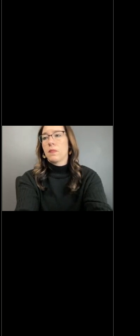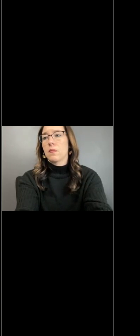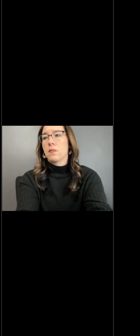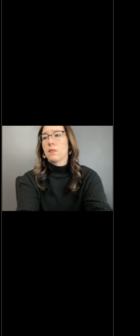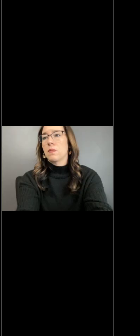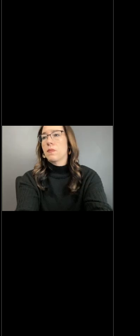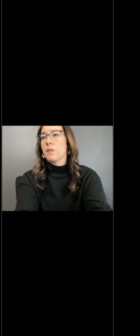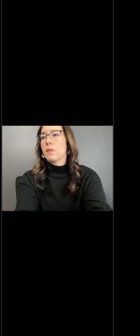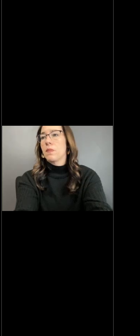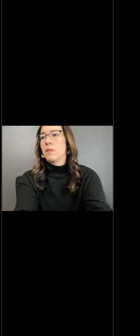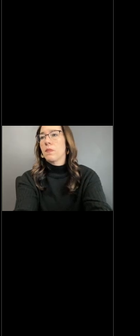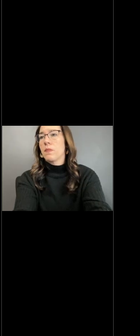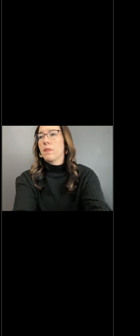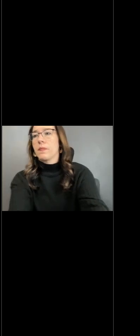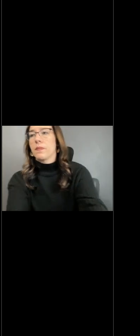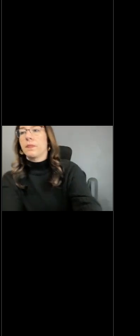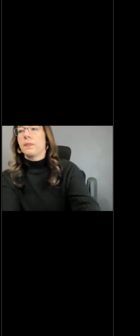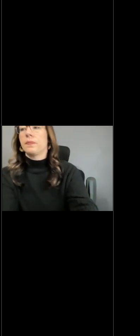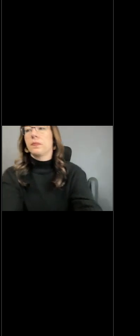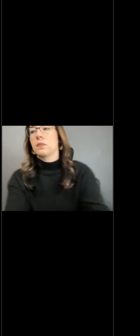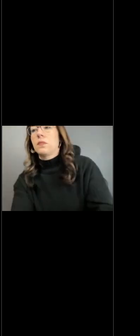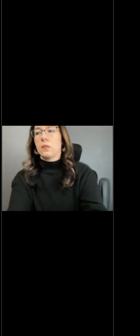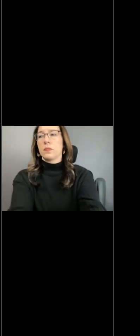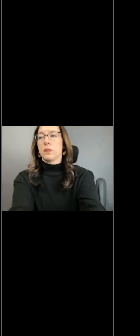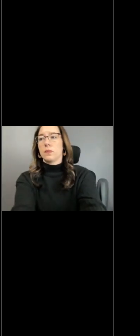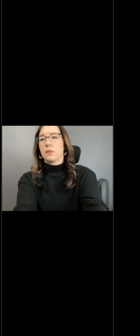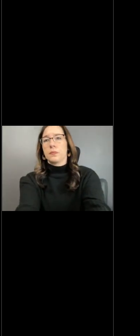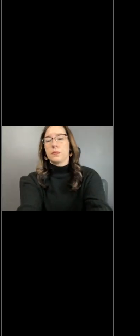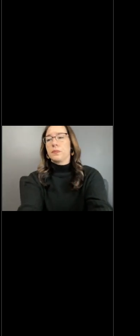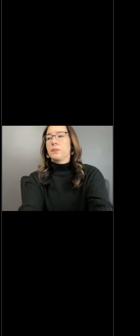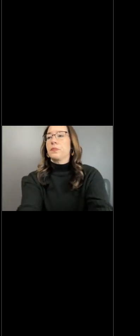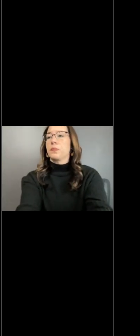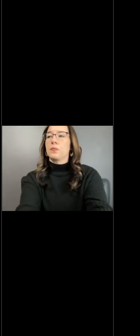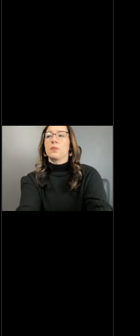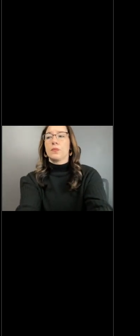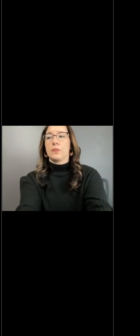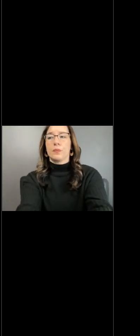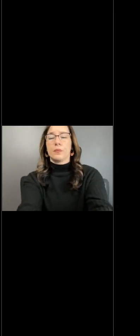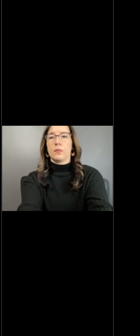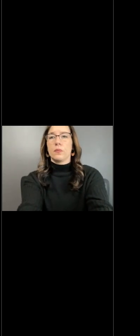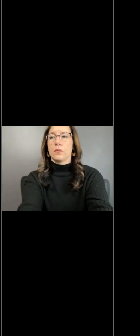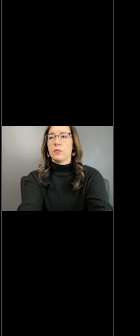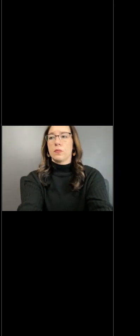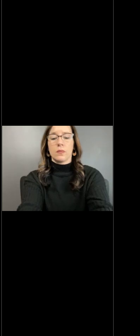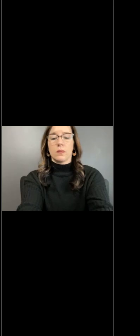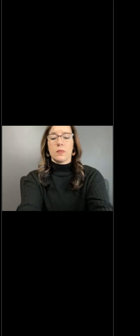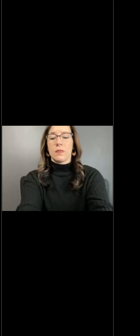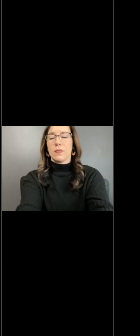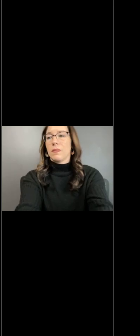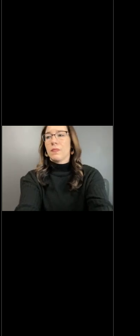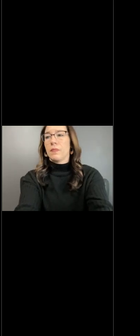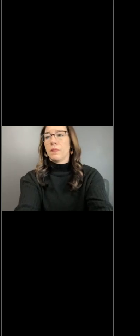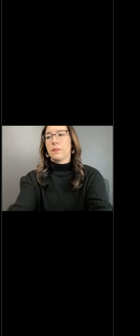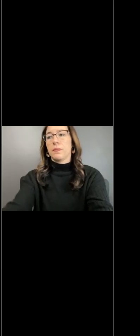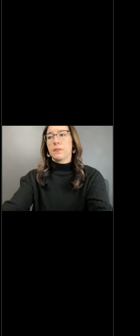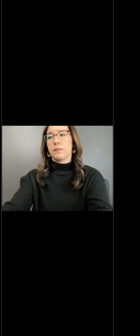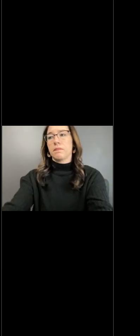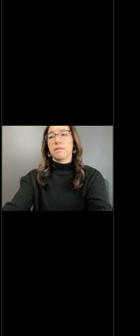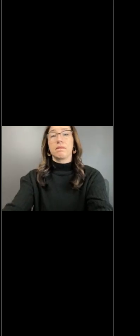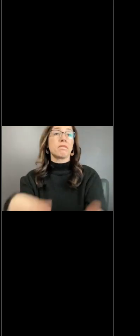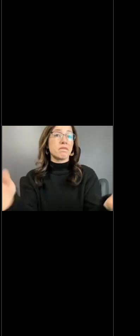Looks like everyone got their answers in very quickly this time and did very well. So I'm going to close this poll and send it back to